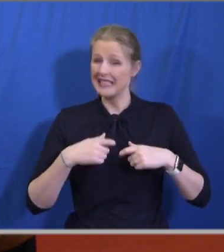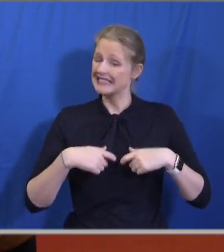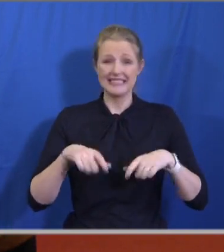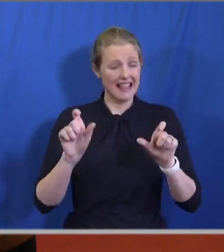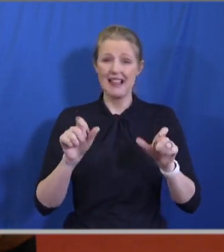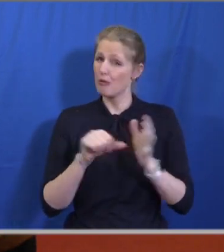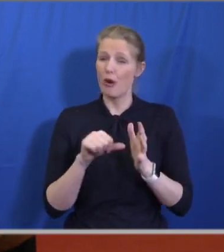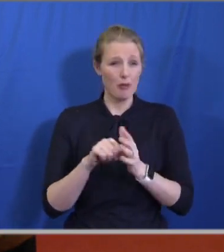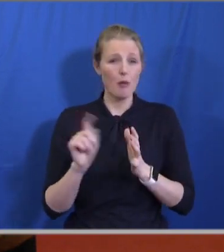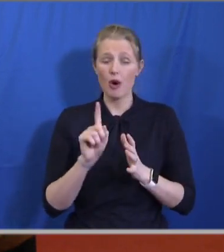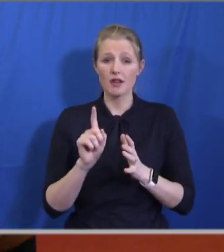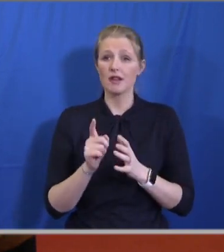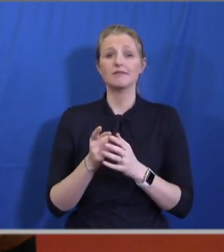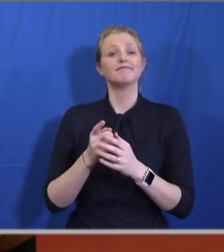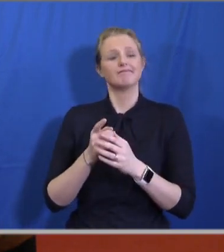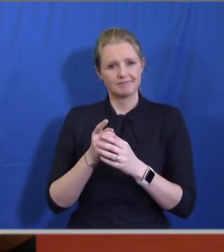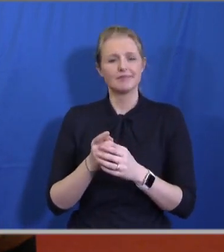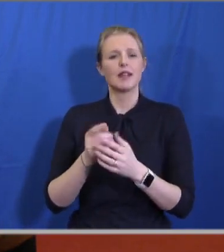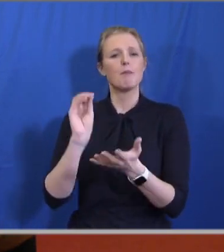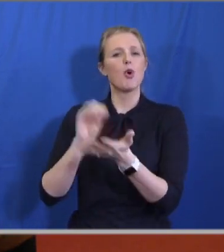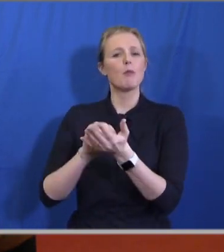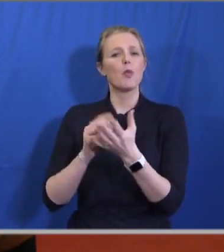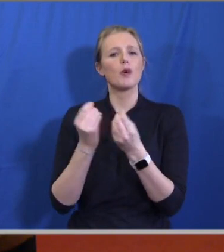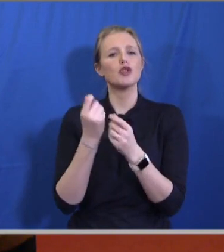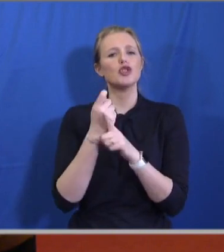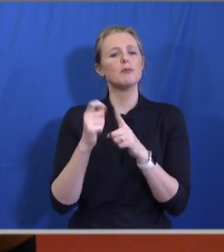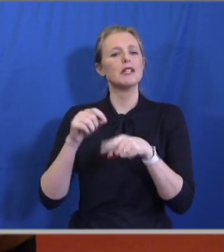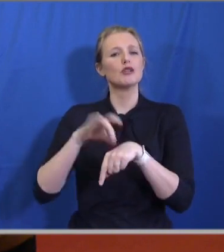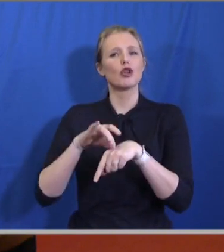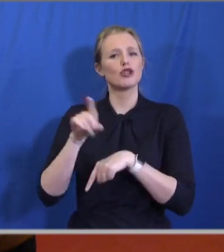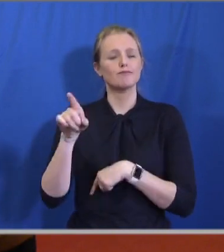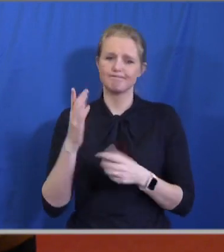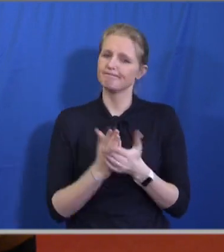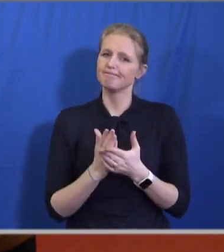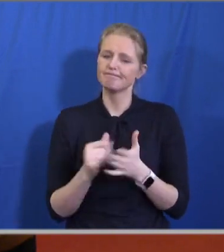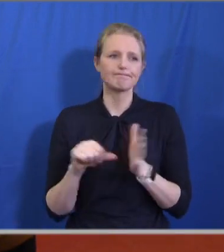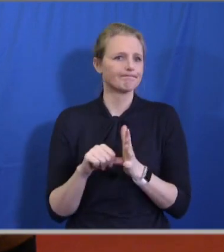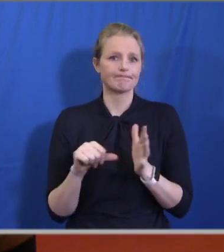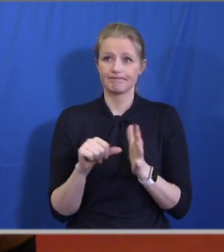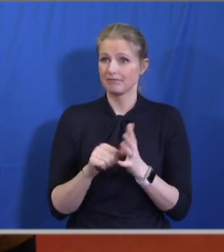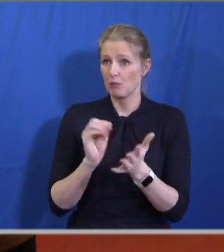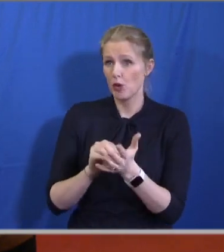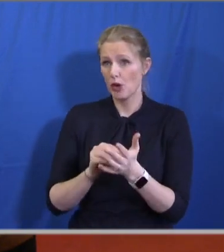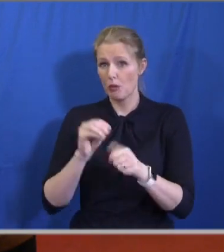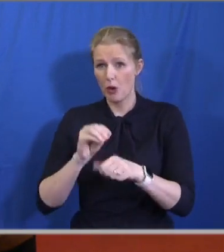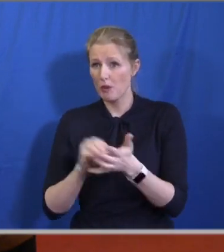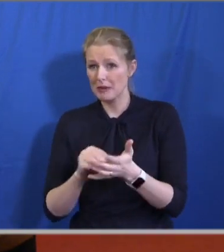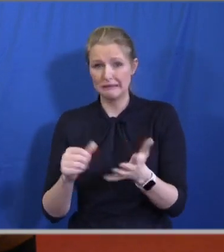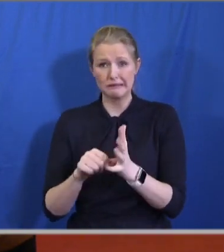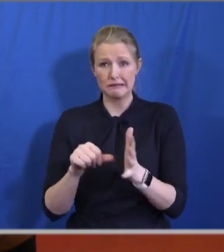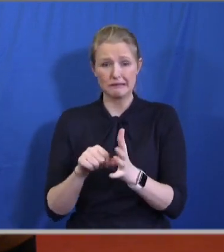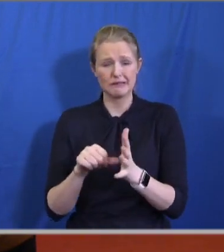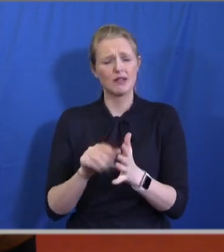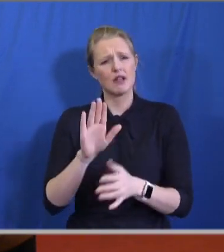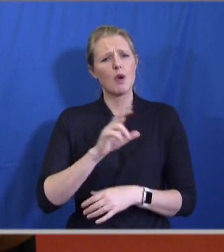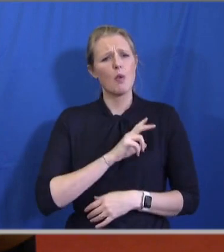GP. Perhaps a way to overcome this problem, and I'm just setting this as a little seed, would be for GPs